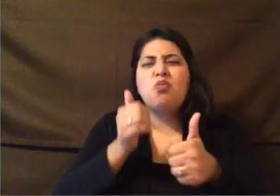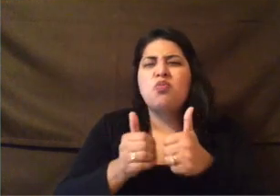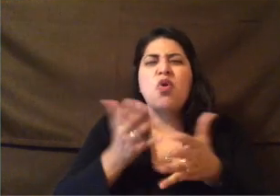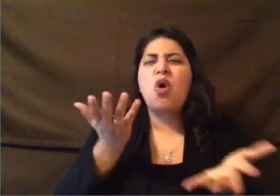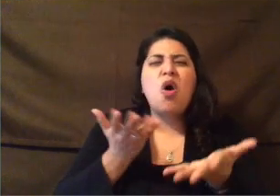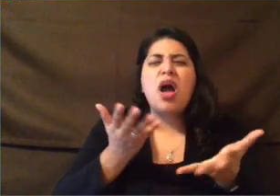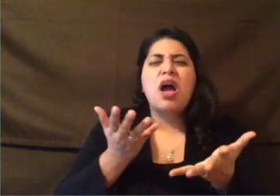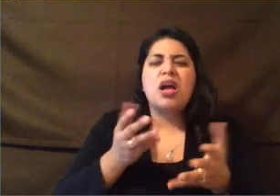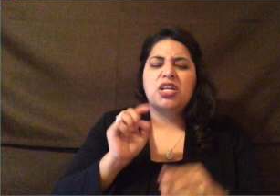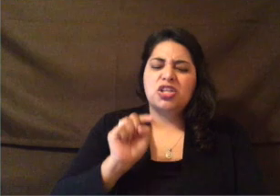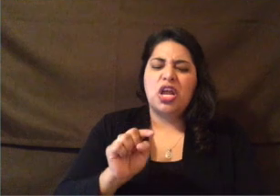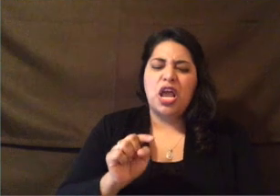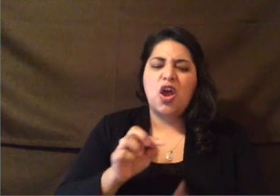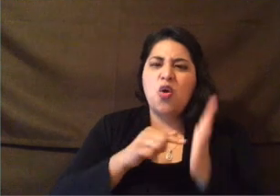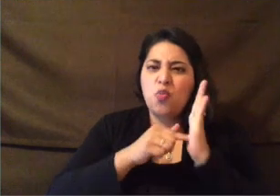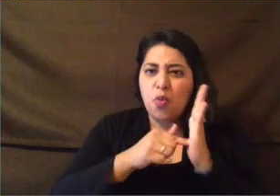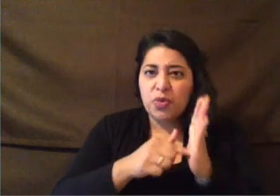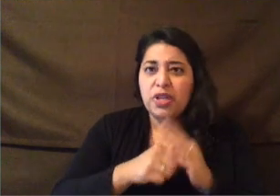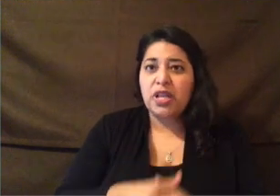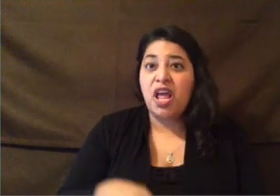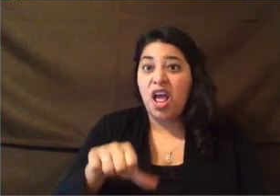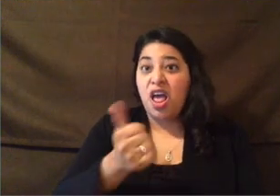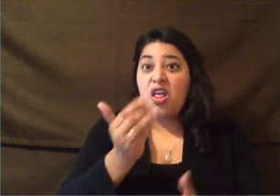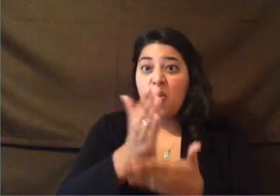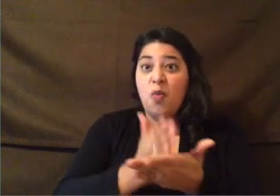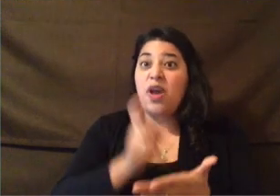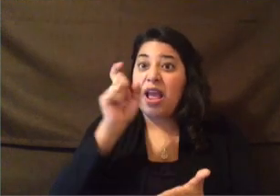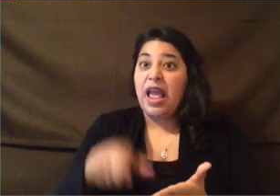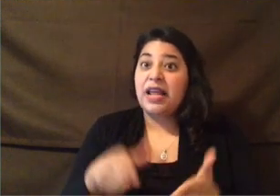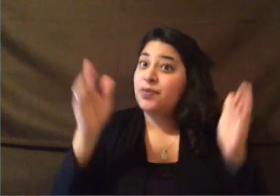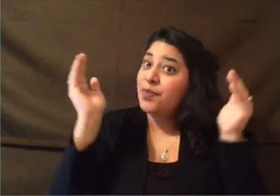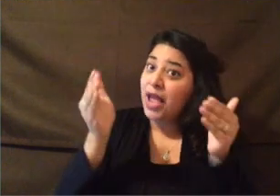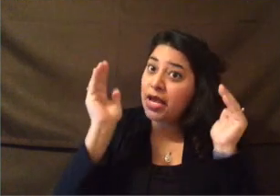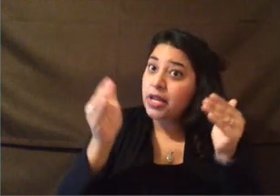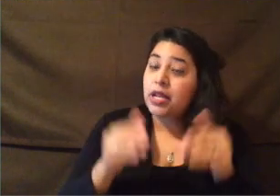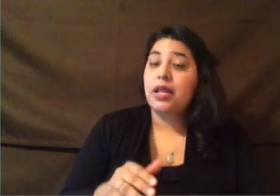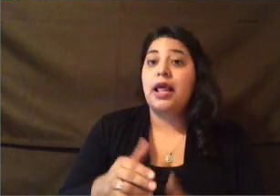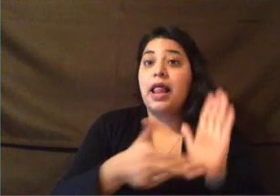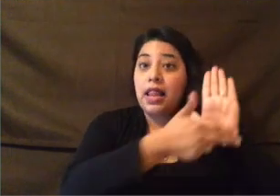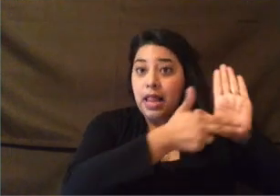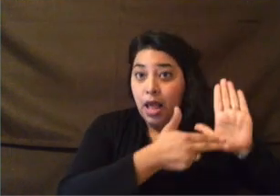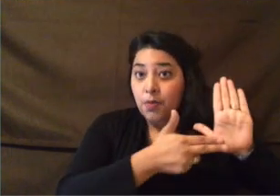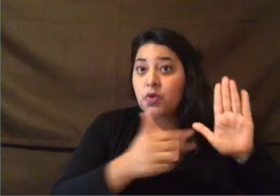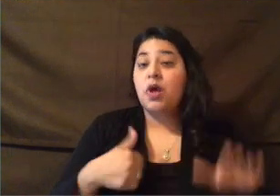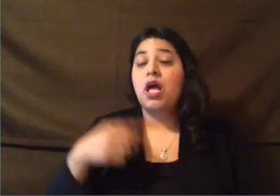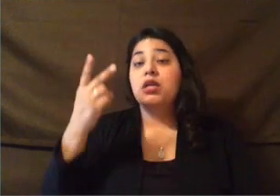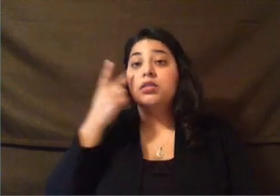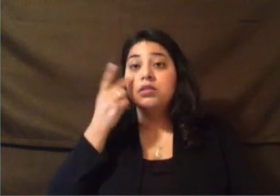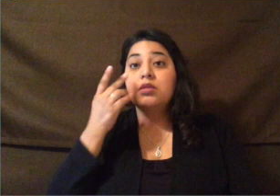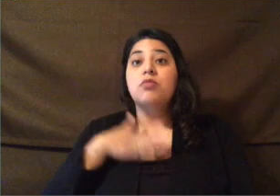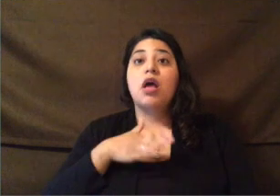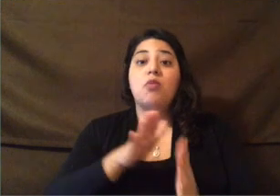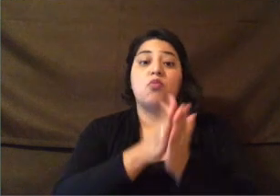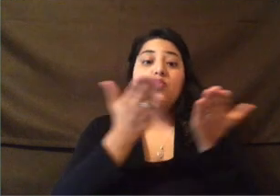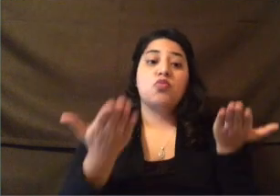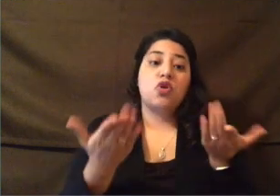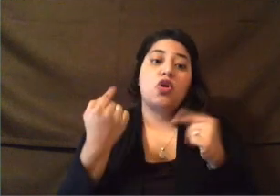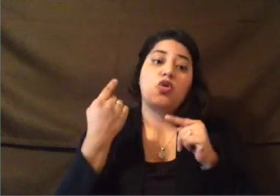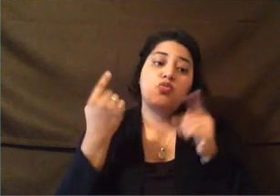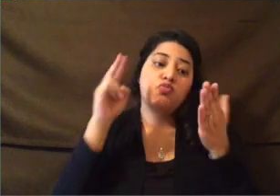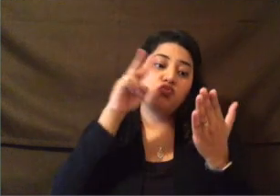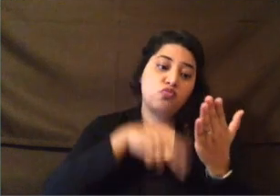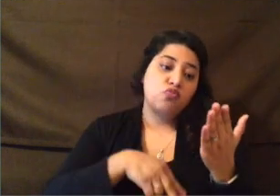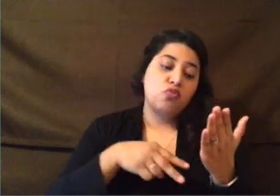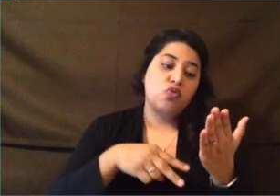pay attention to what each dot represents. The other parts of the graph that you really need to pay attention to are the labels. So